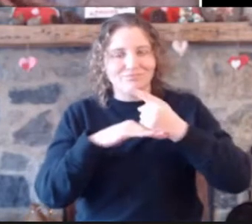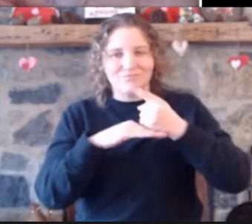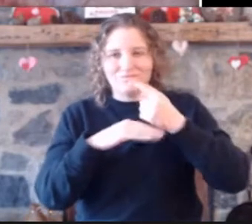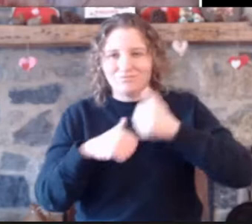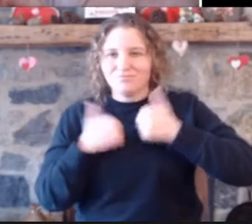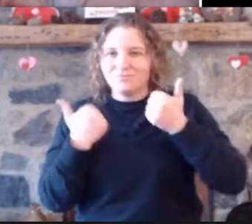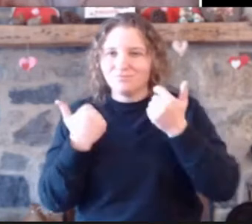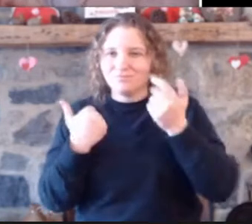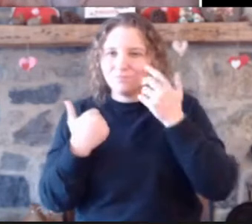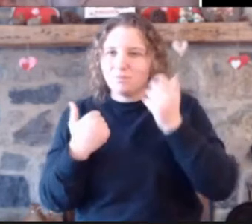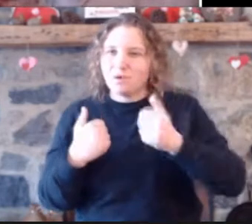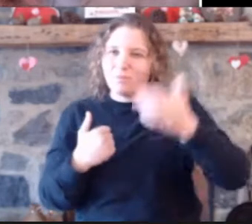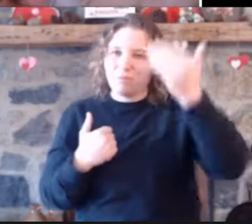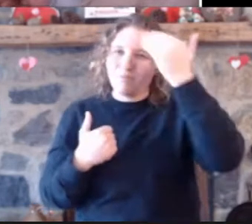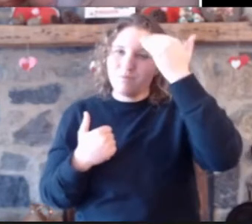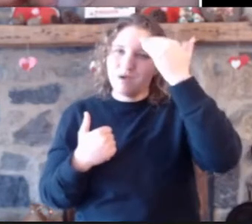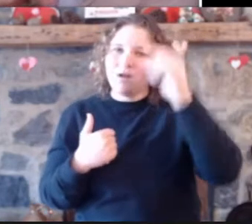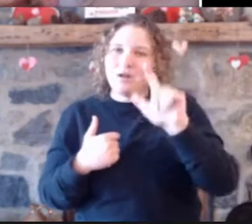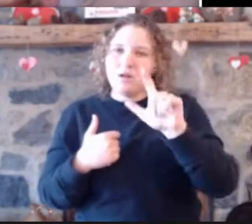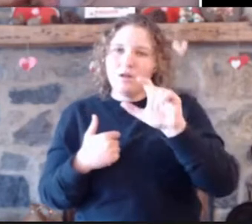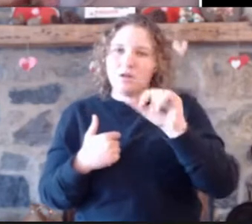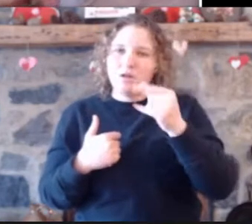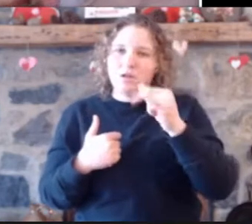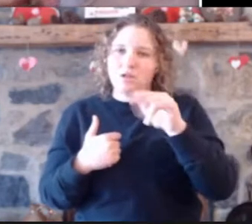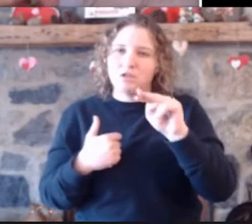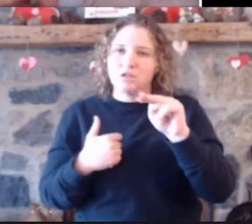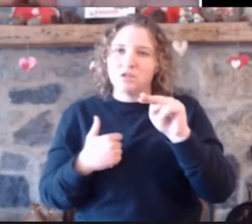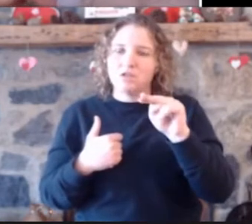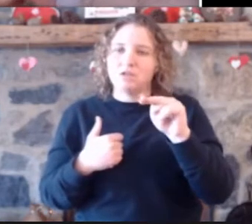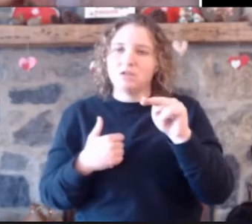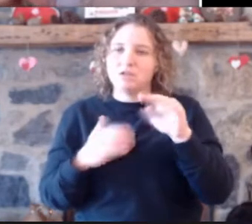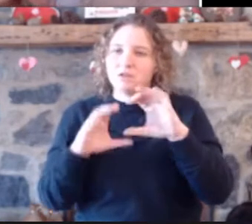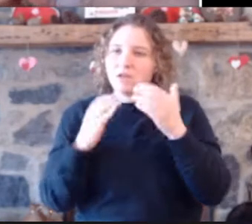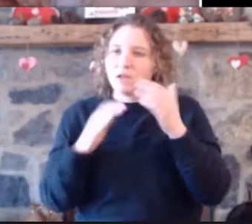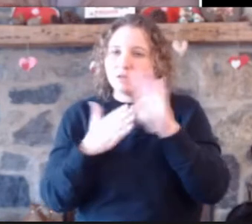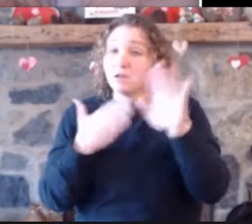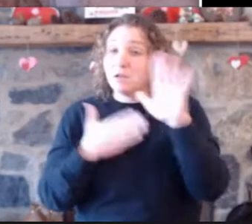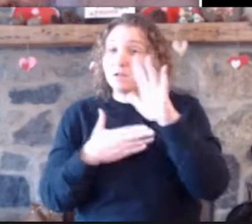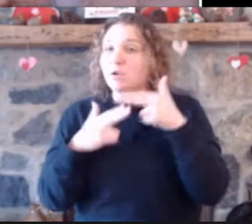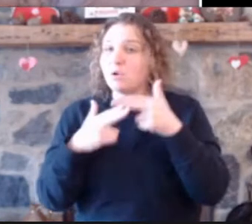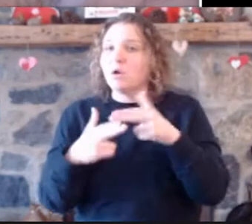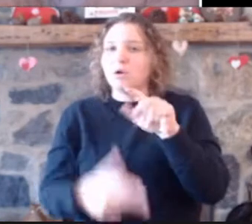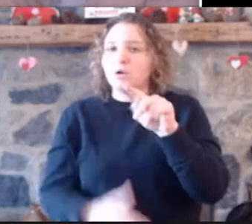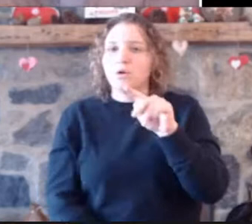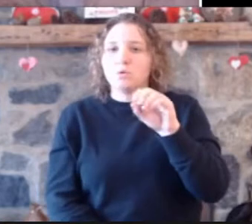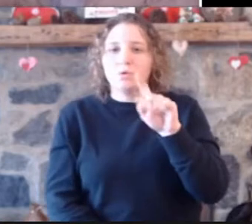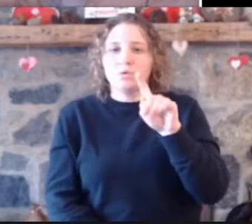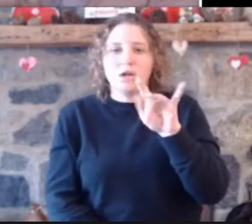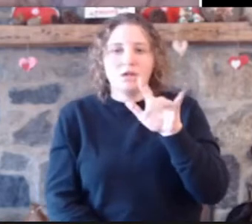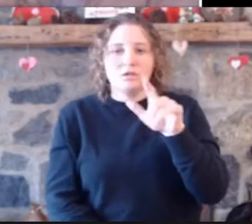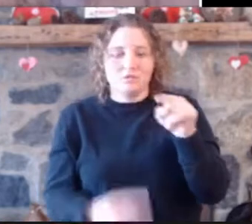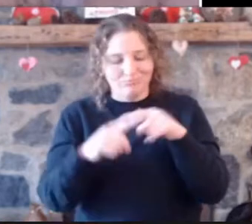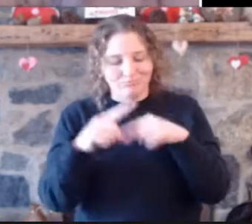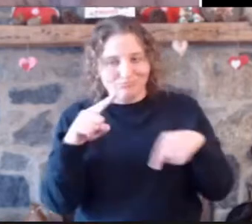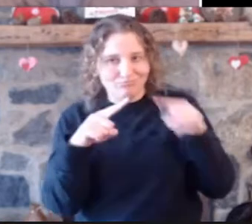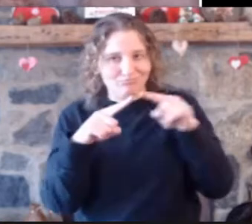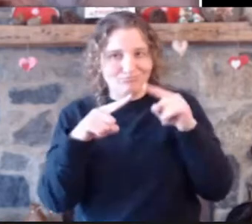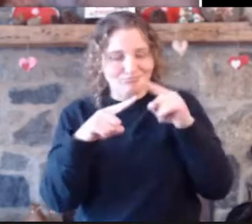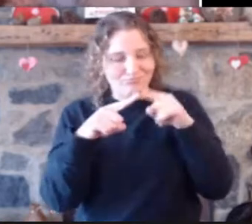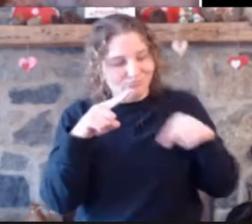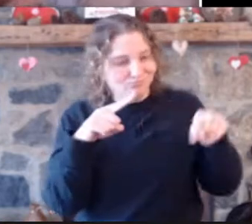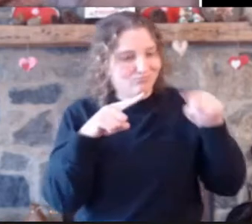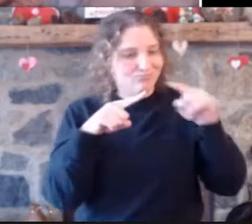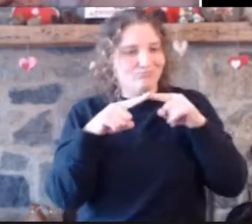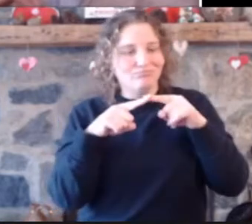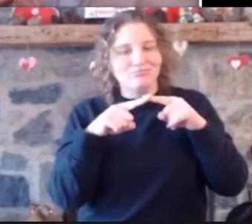college? That kind of argument is called a tautology, circular reasoning. The fossil dates the layer, and the layer